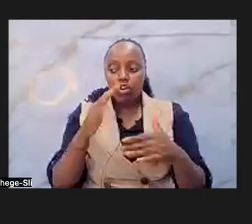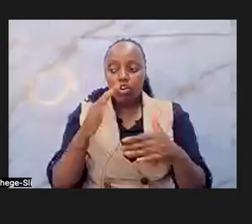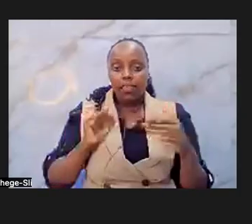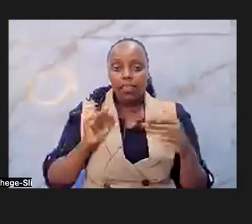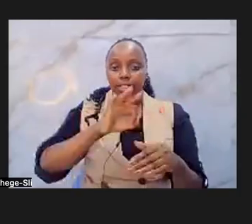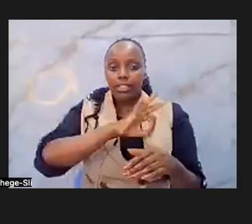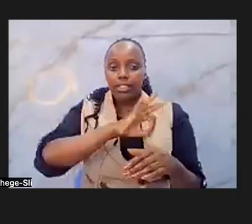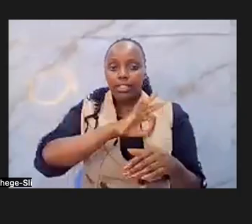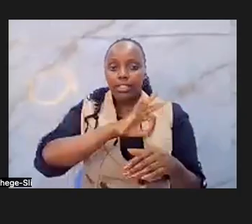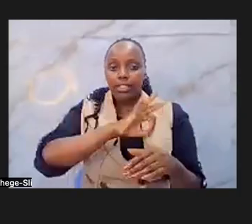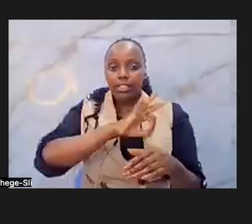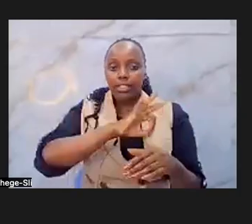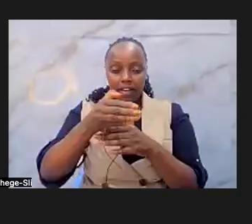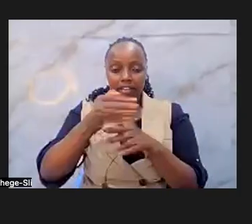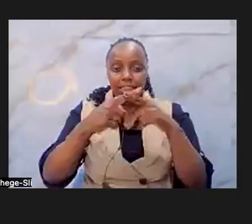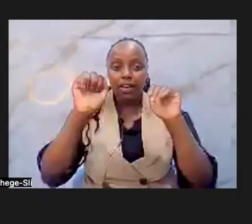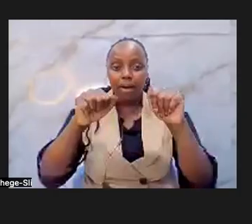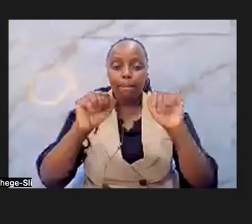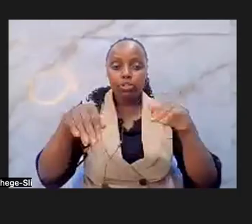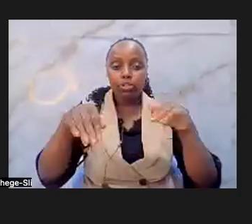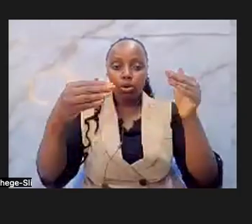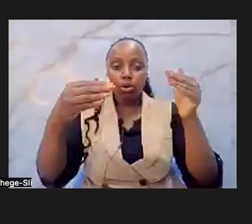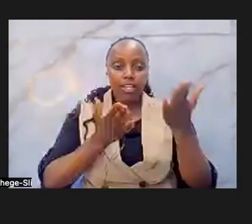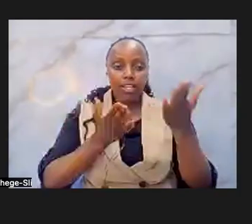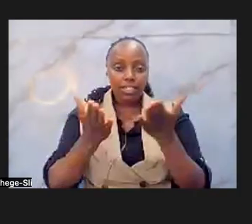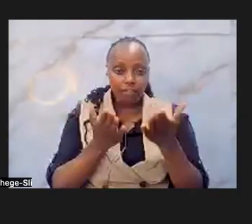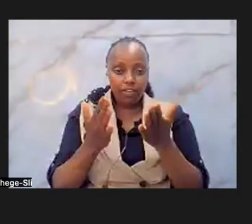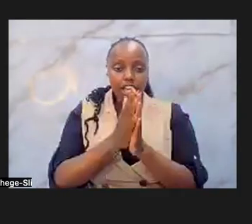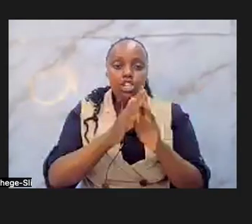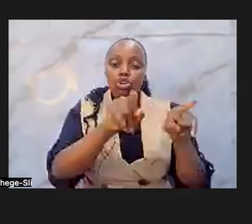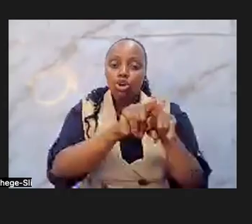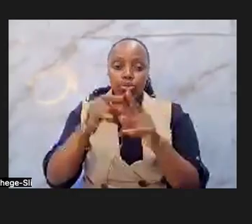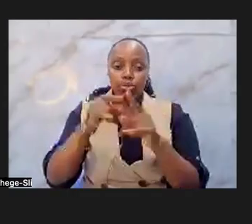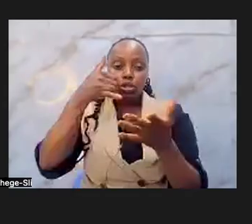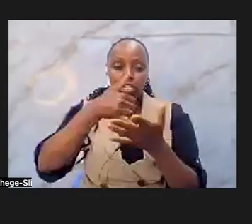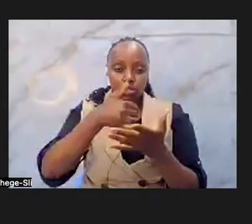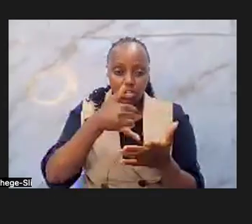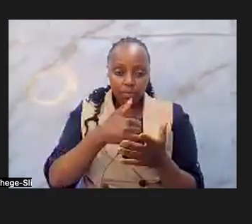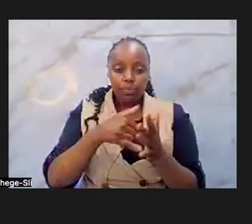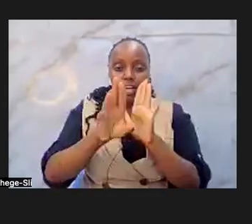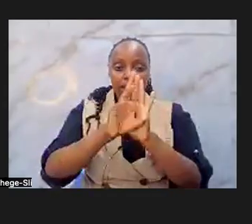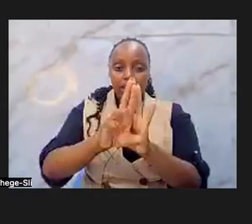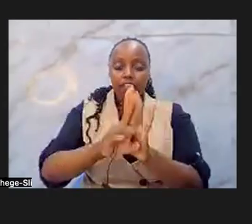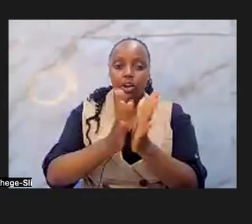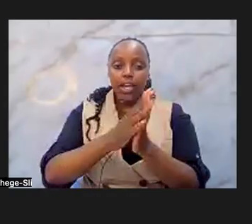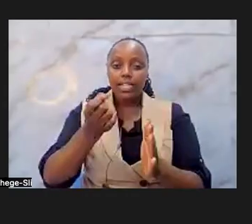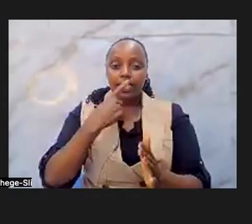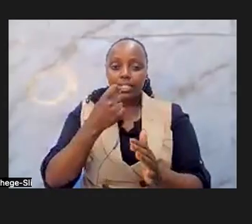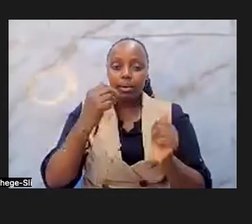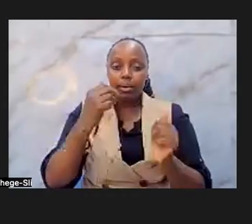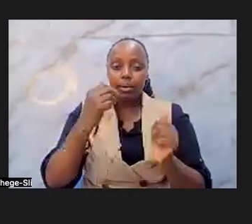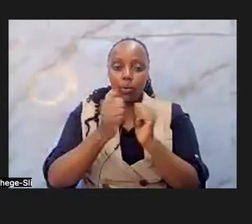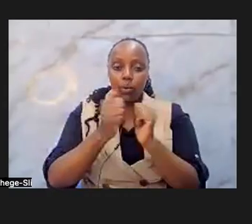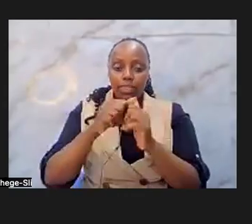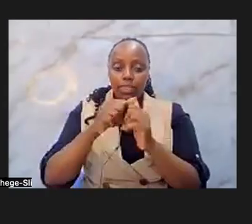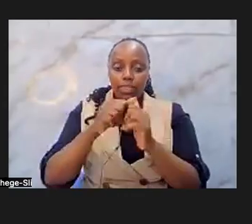that they are able to offer services and also including referral and treatment to the complications that come